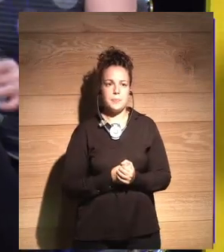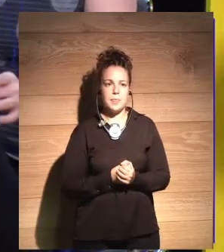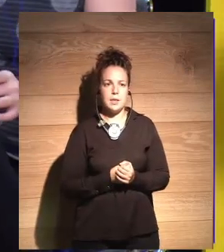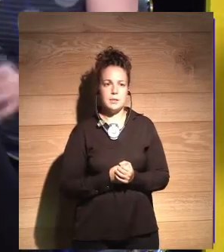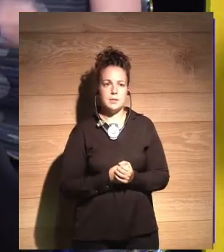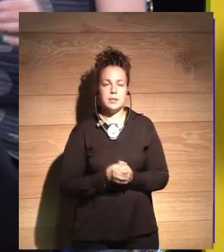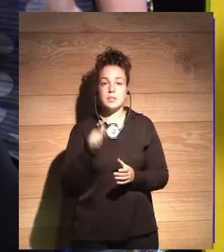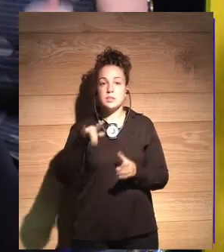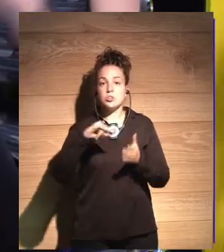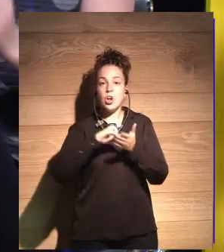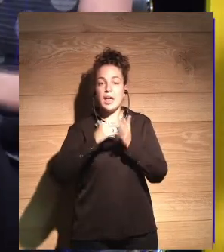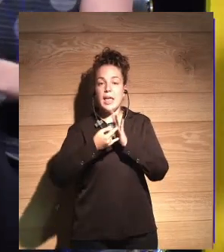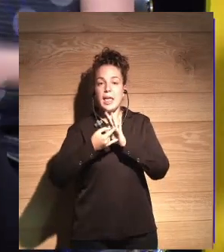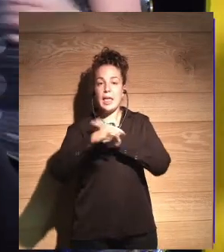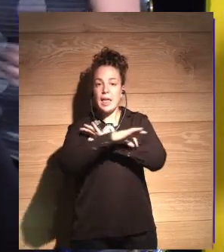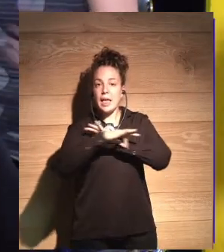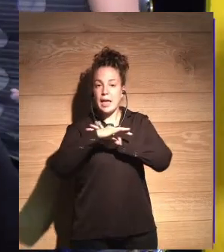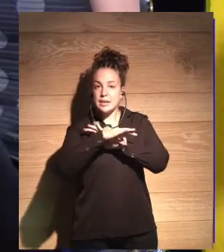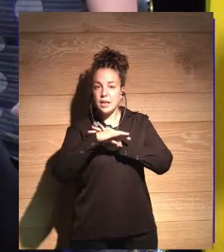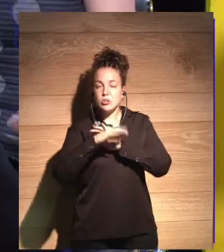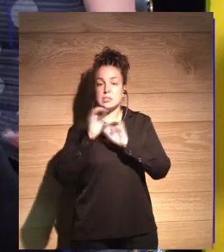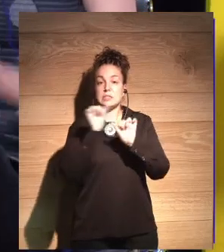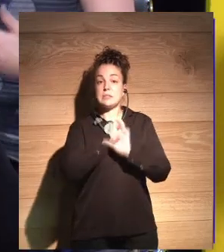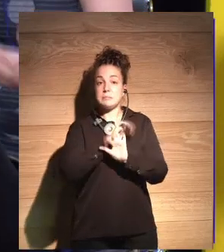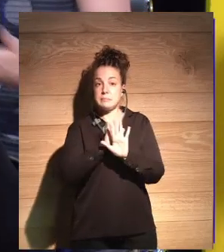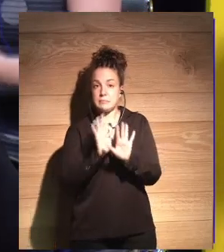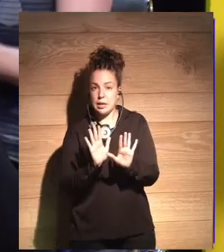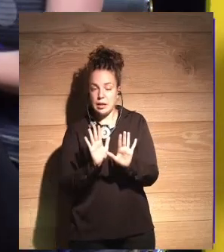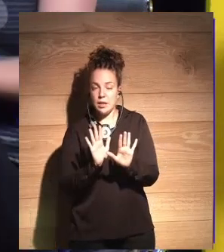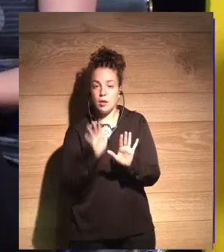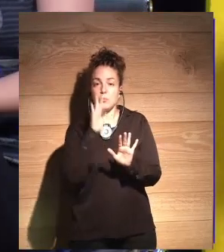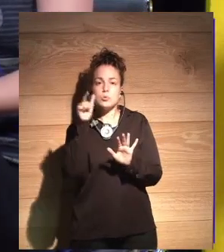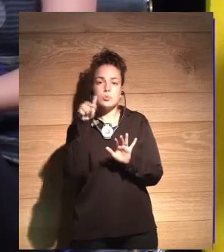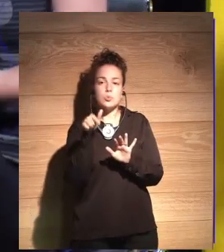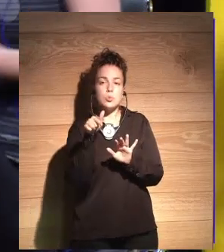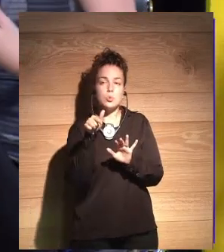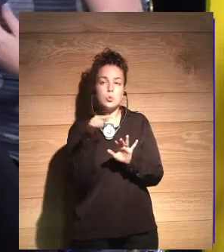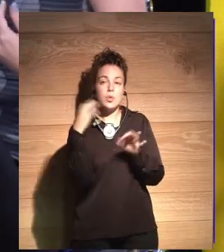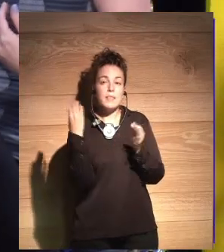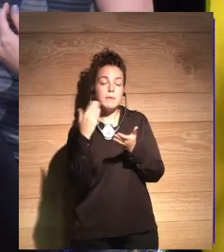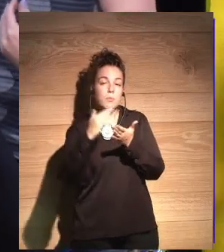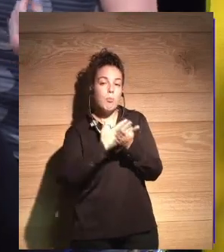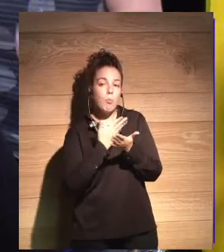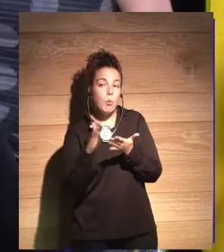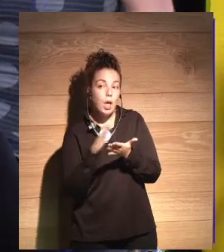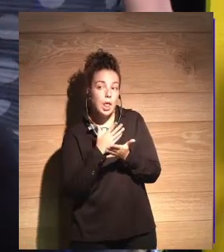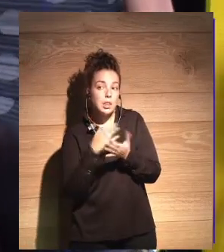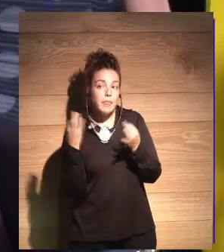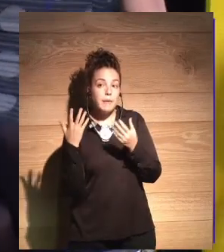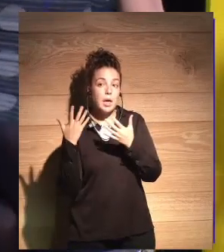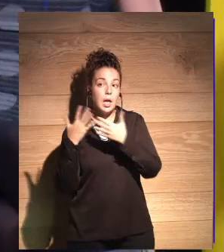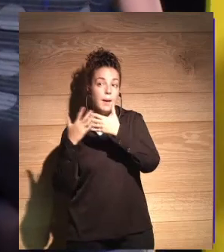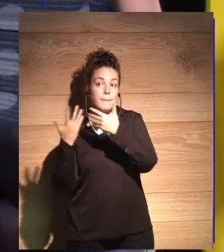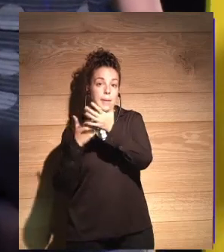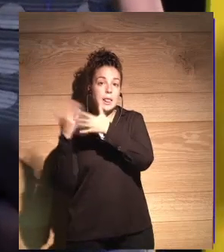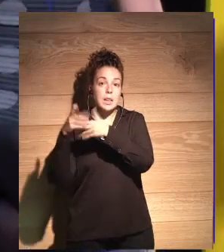It's like, wait, you're trying to be a poet. Just hang out with a poet. They will make you feel uncomfortable because every time I hang out with my poet friend, it's